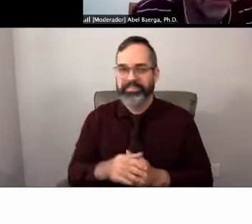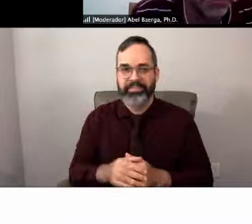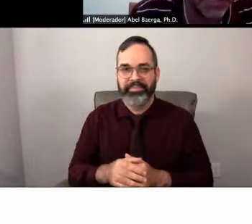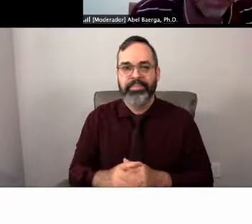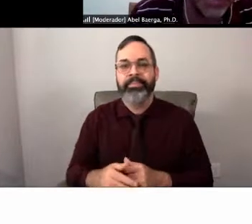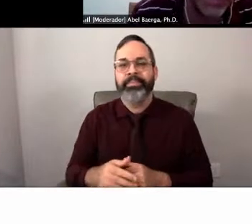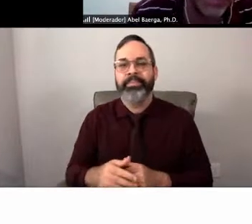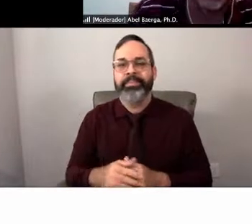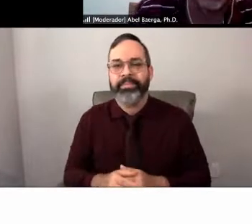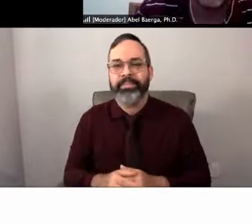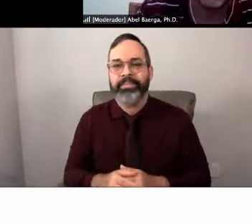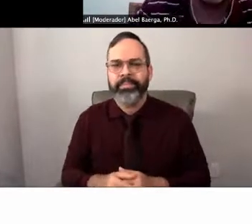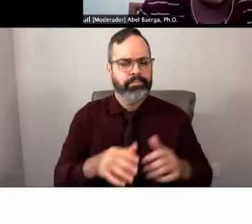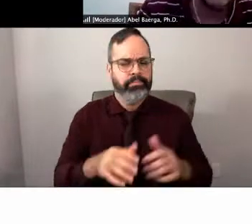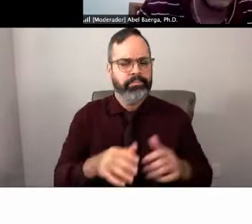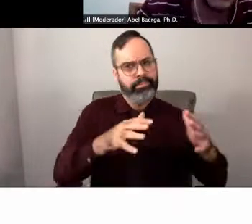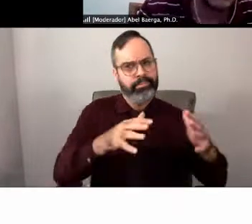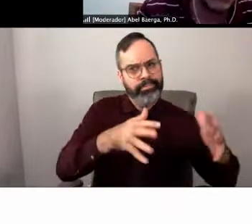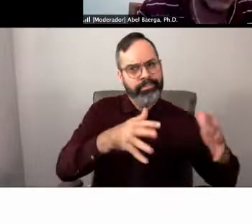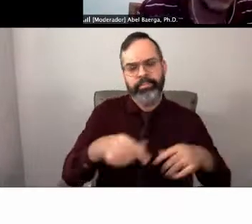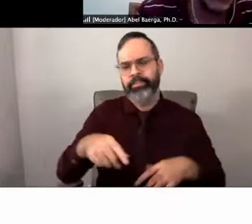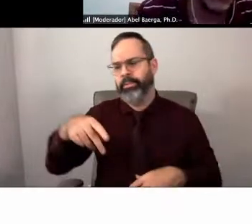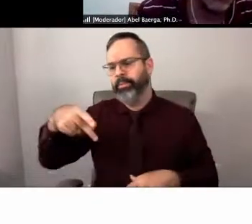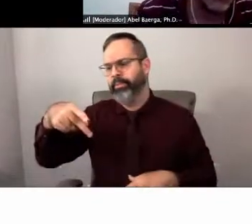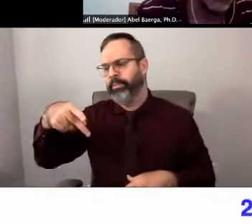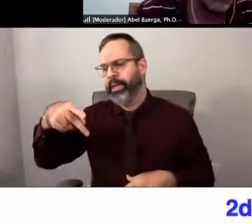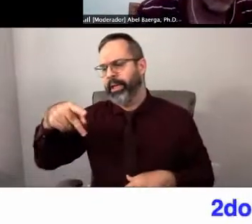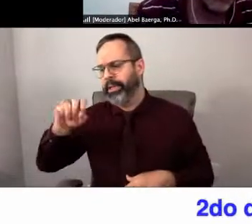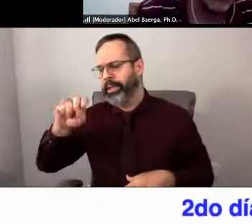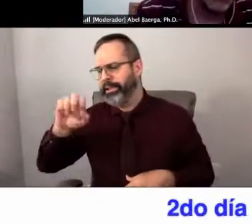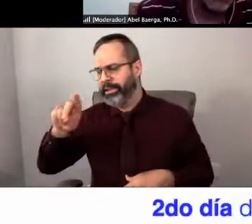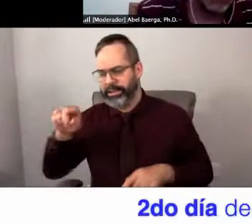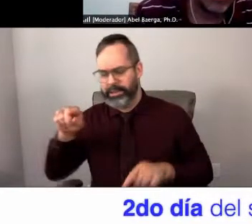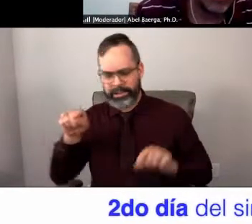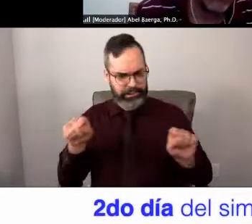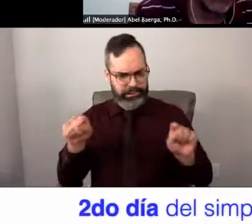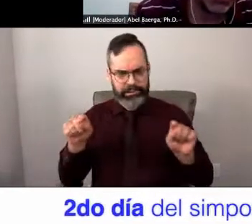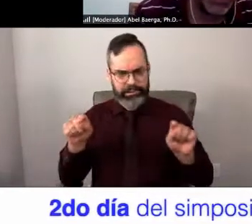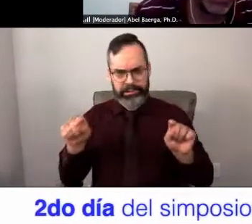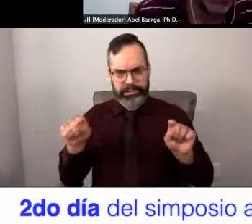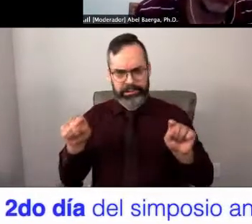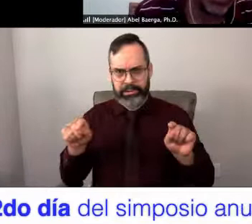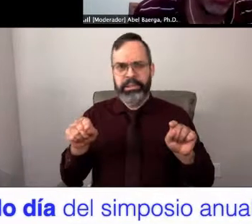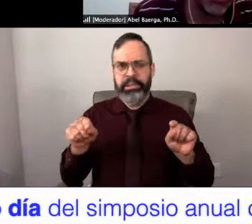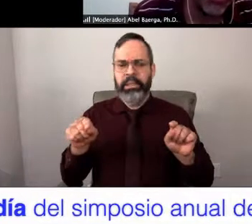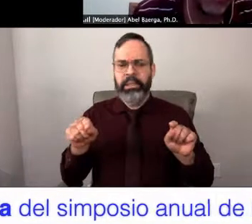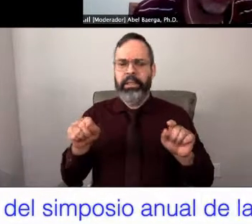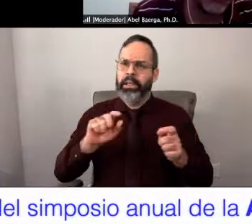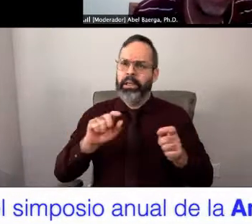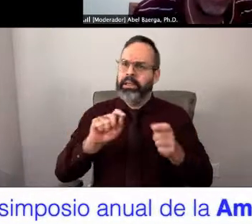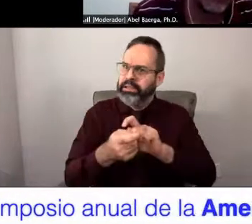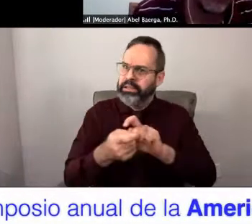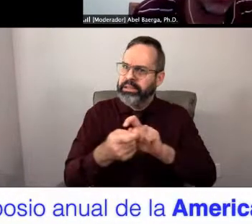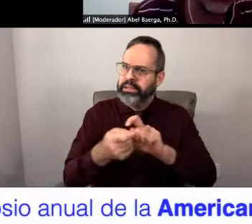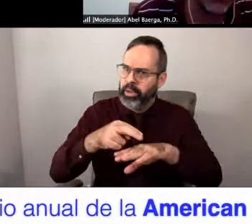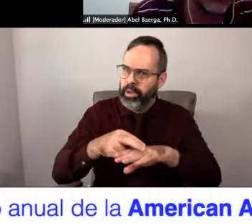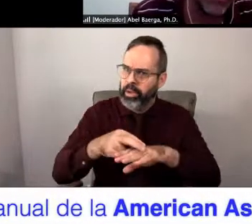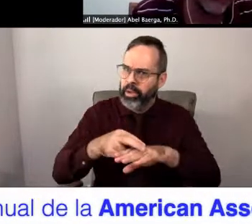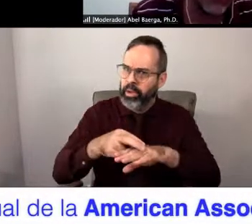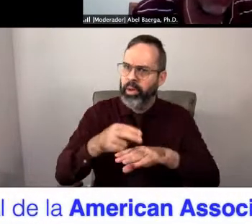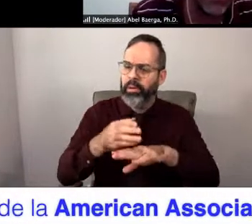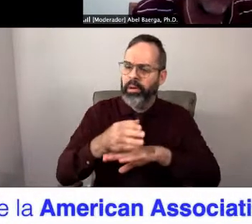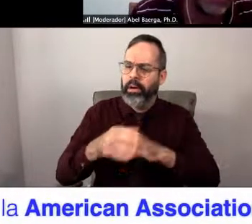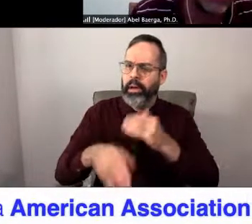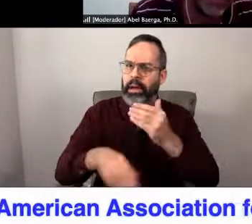does ataque de nervios and PTSD, how has it changed in Puerto Rico after adding multiple